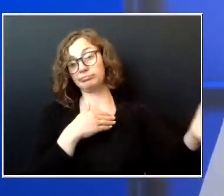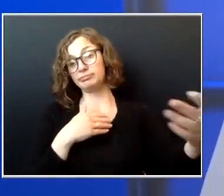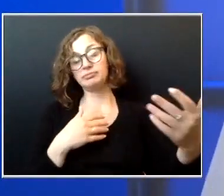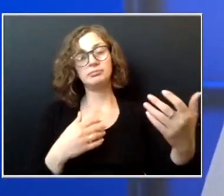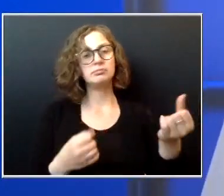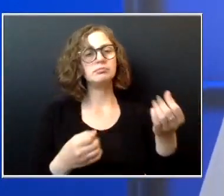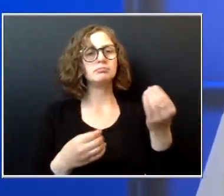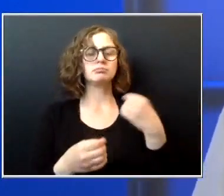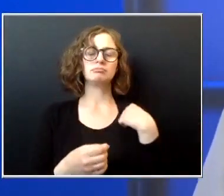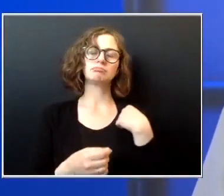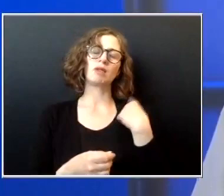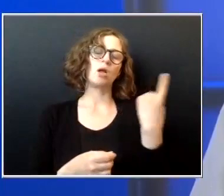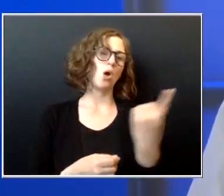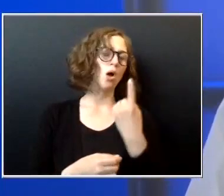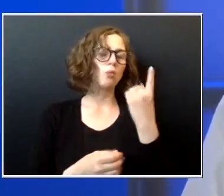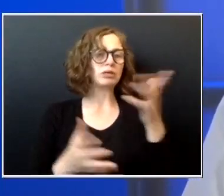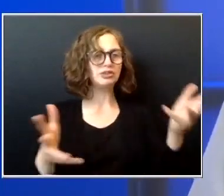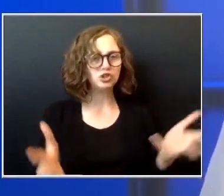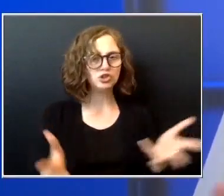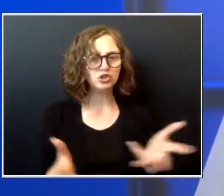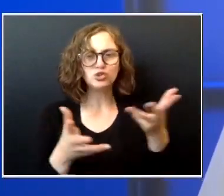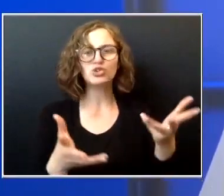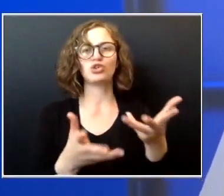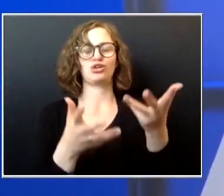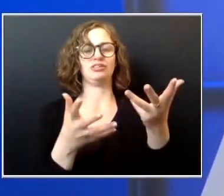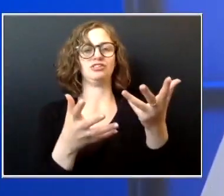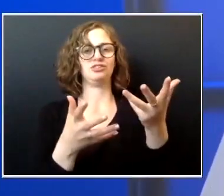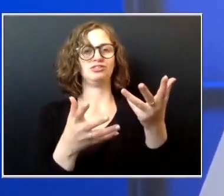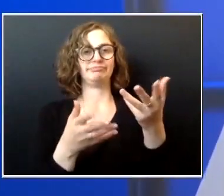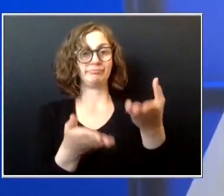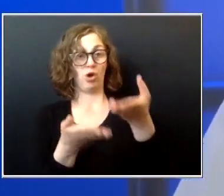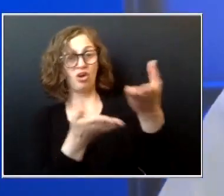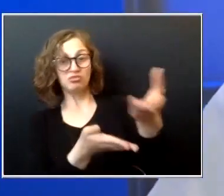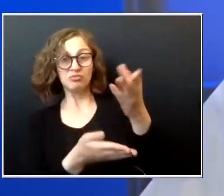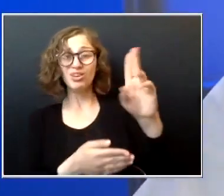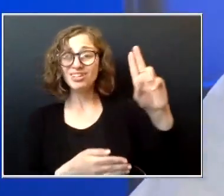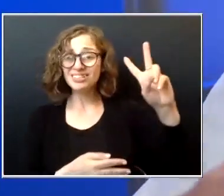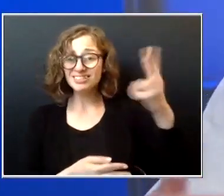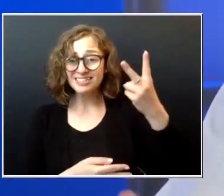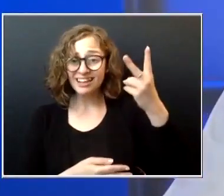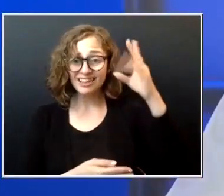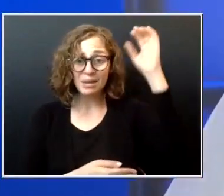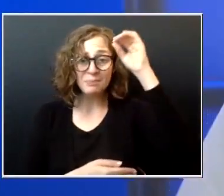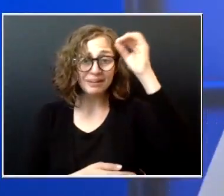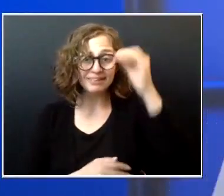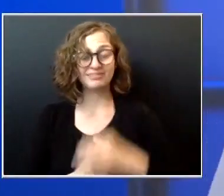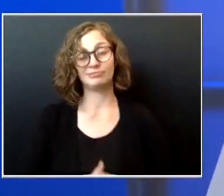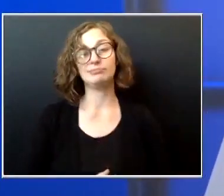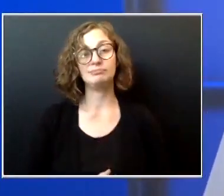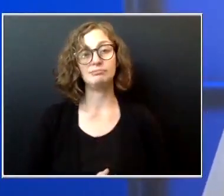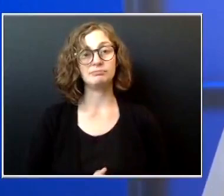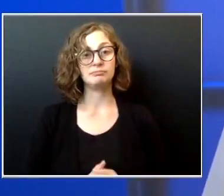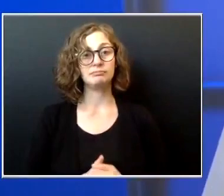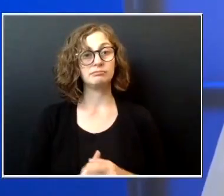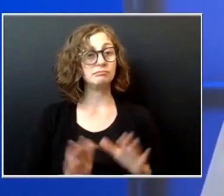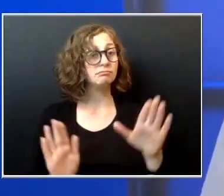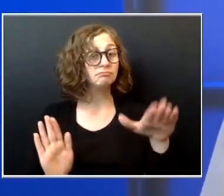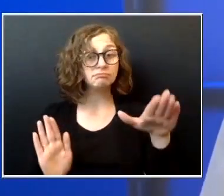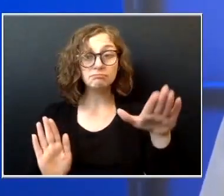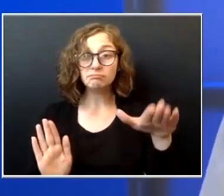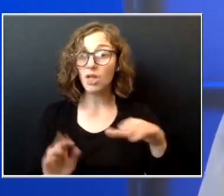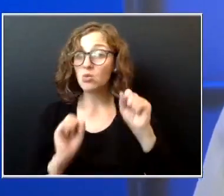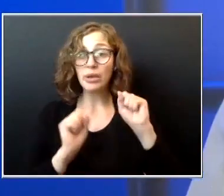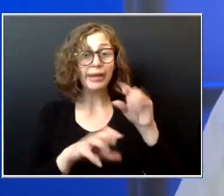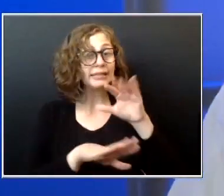think it's important to offer that second opinion to patients and say, hey, we can set you up with a second